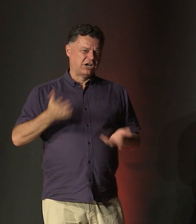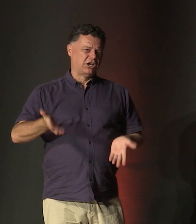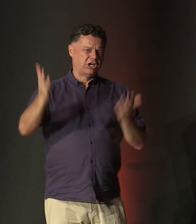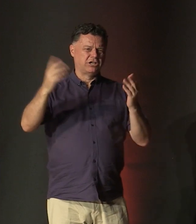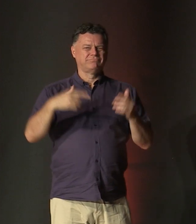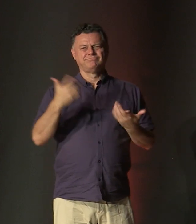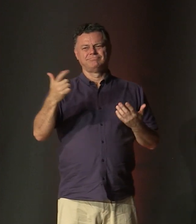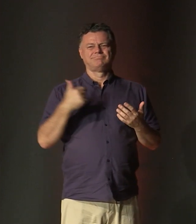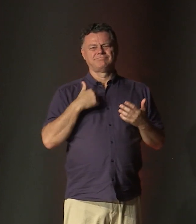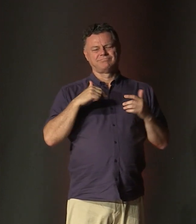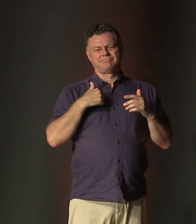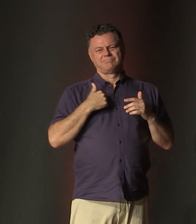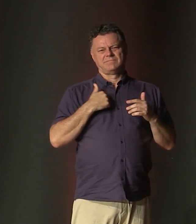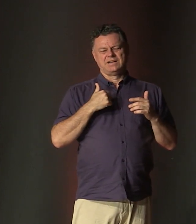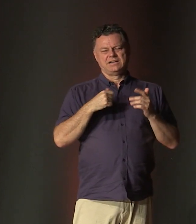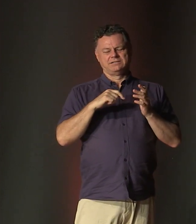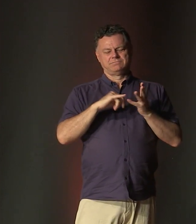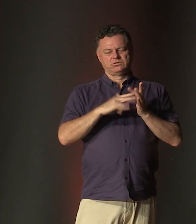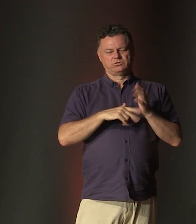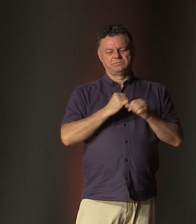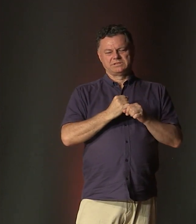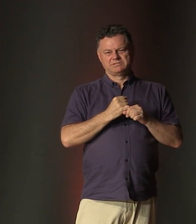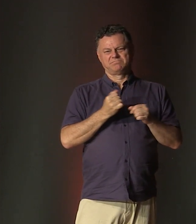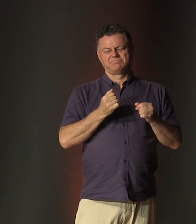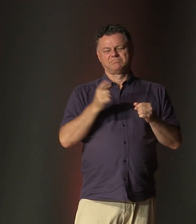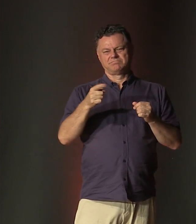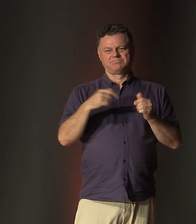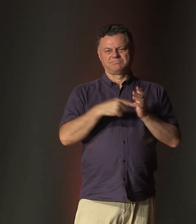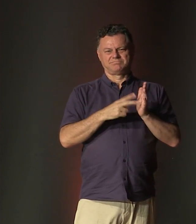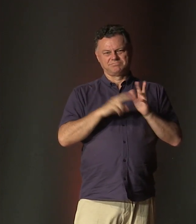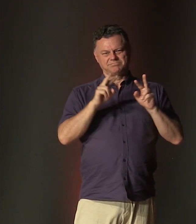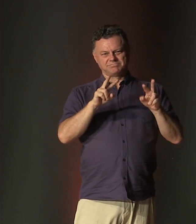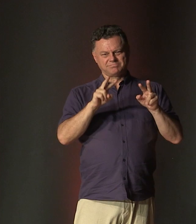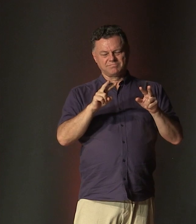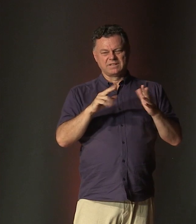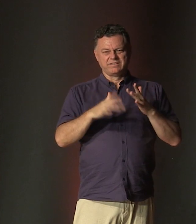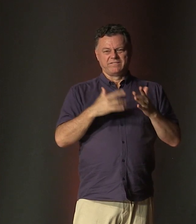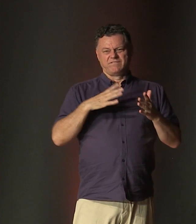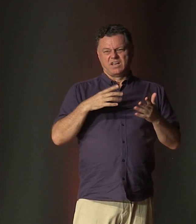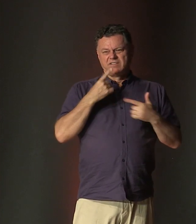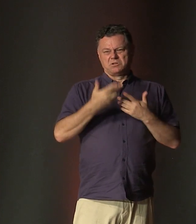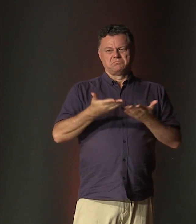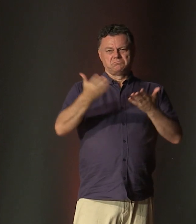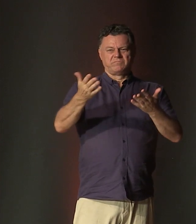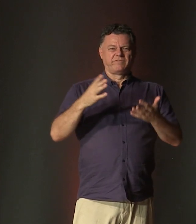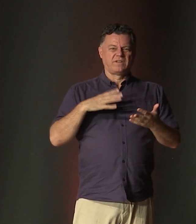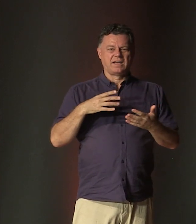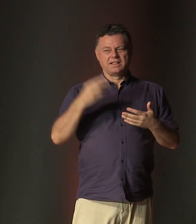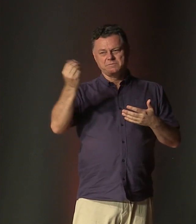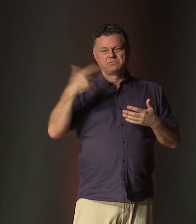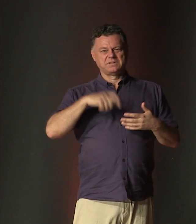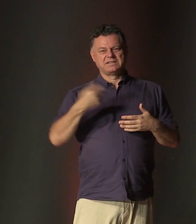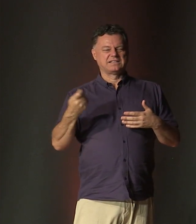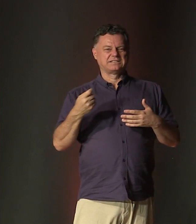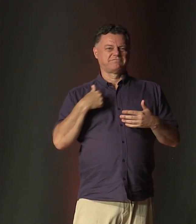might justify it to yourself, saying that this streaming service has that information so they can tell me when the next episode